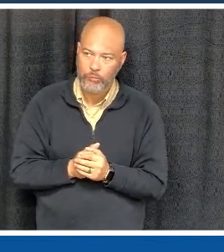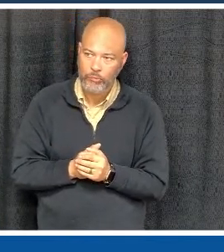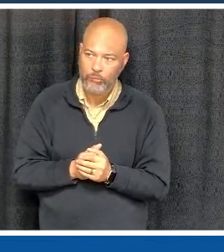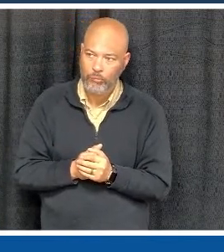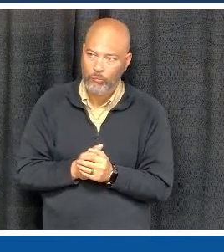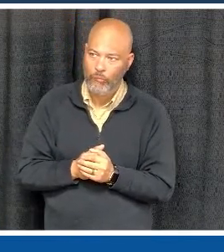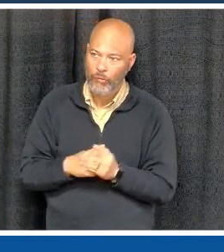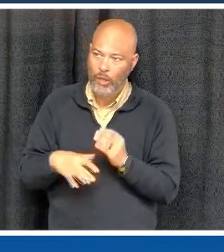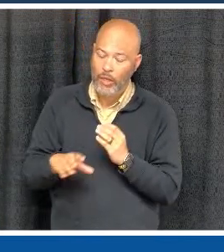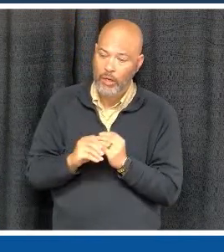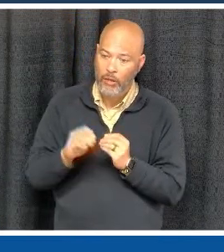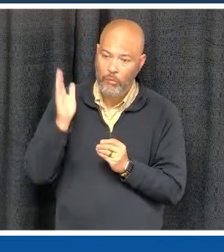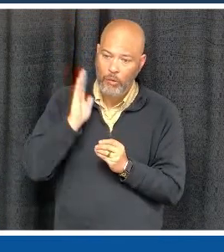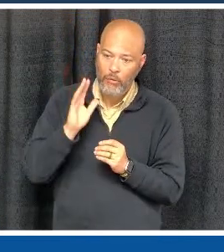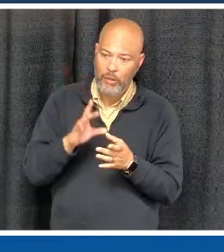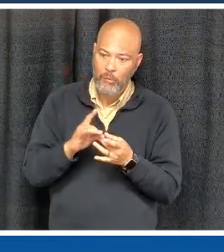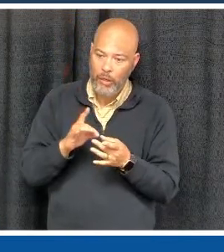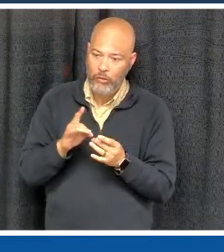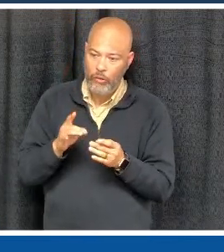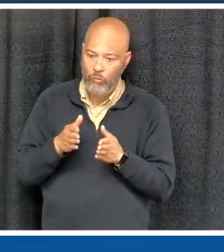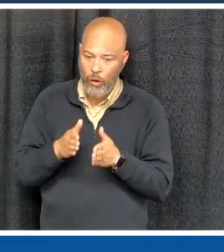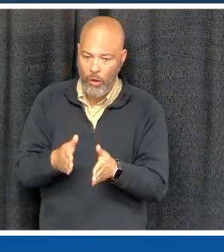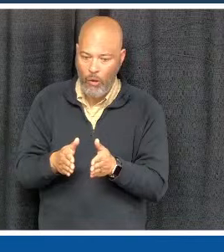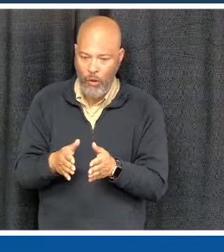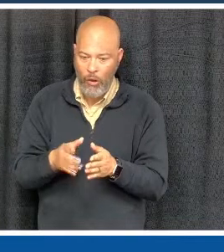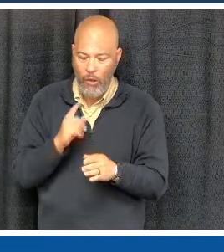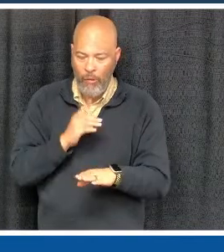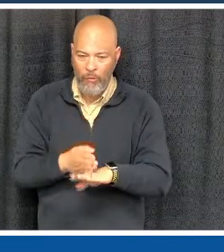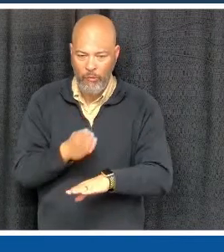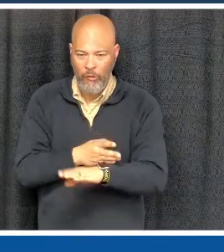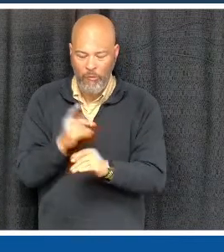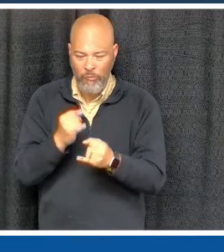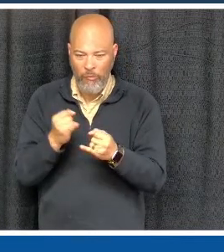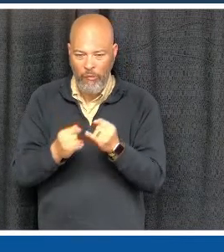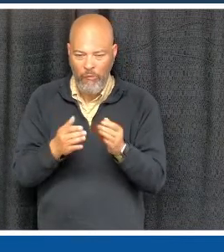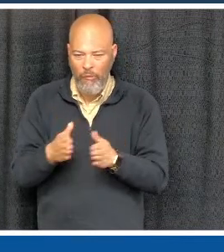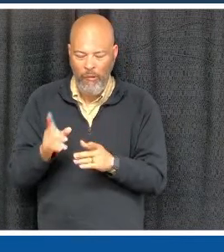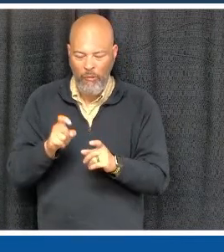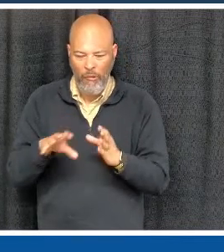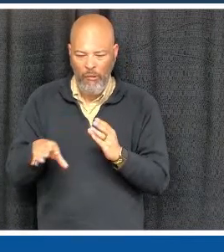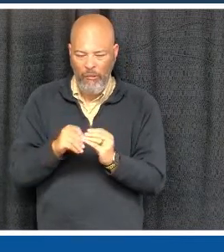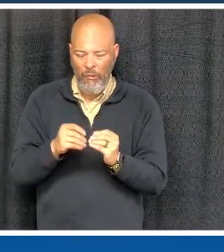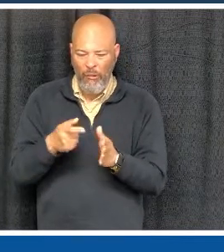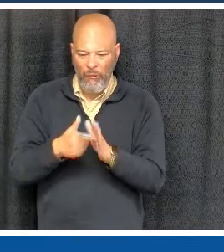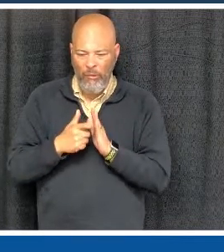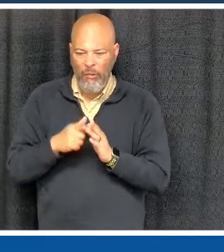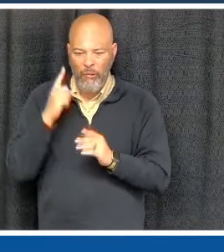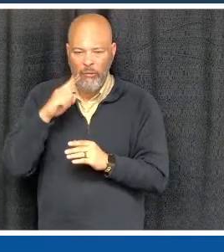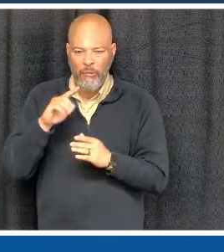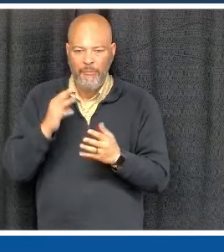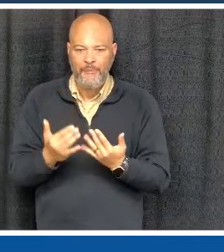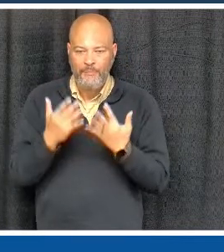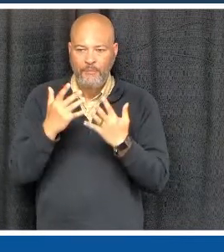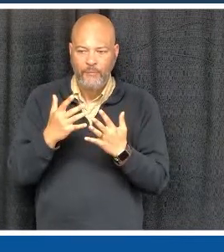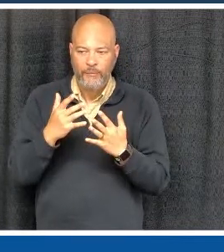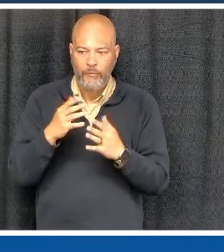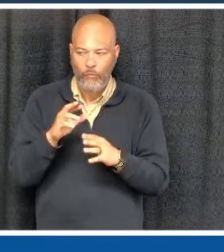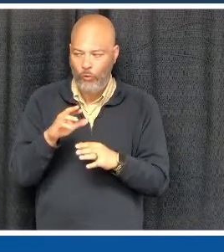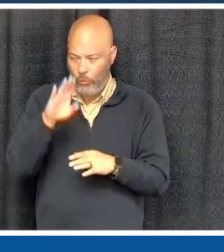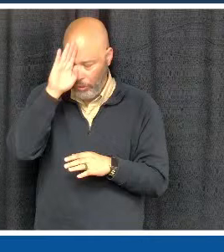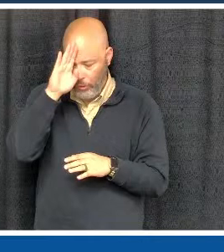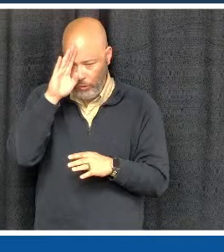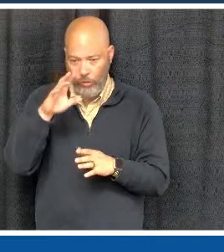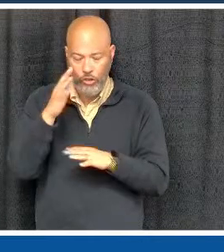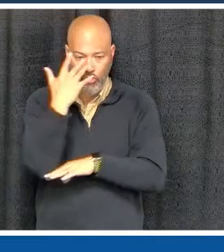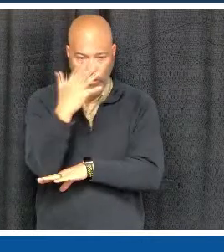In addition to the previously mentioned roadway improvements, the final plan should include the following requirements for Clarksville Fire and Rescue: removal of the